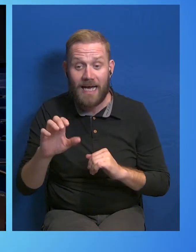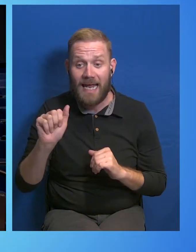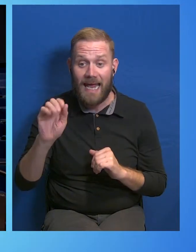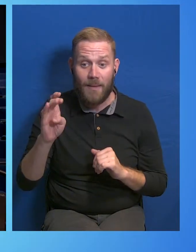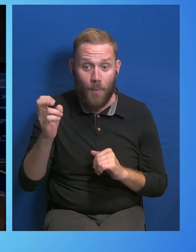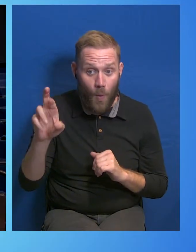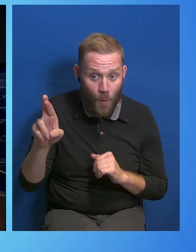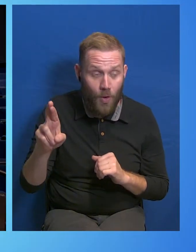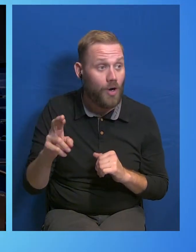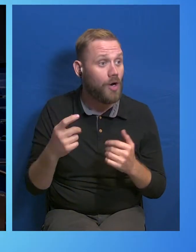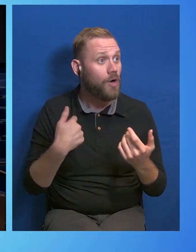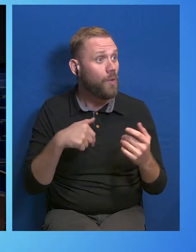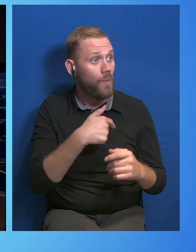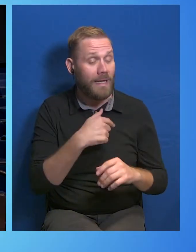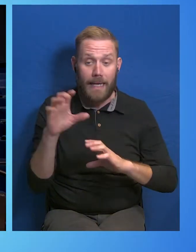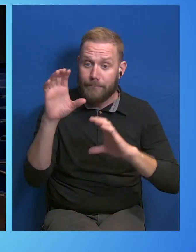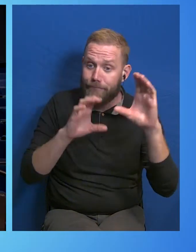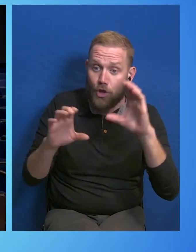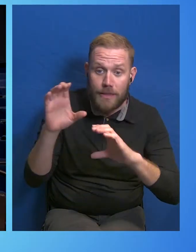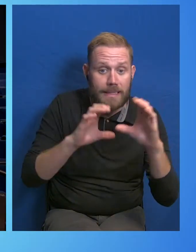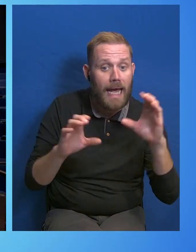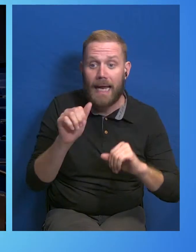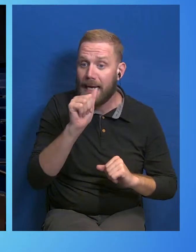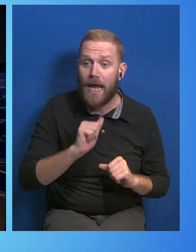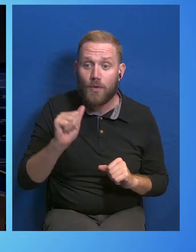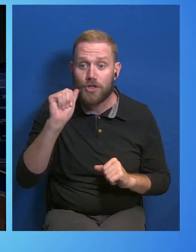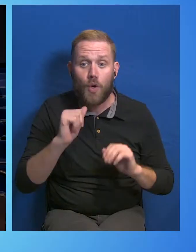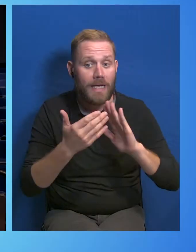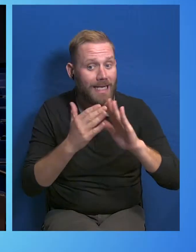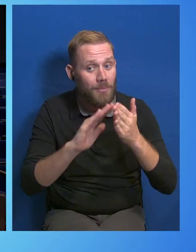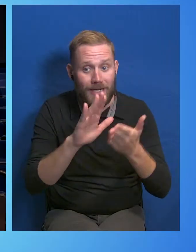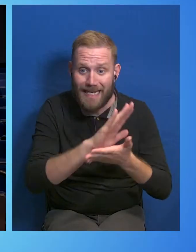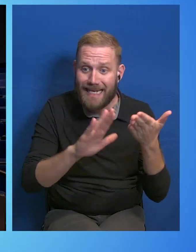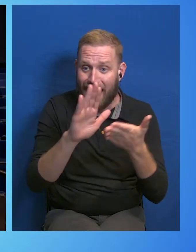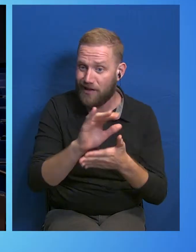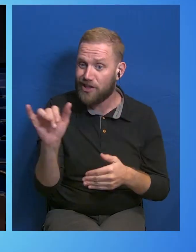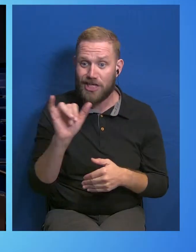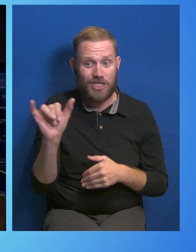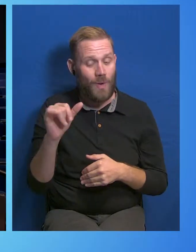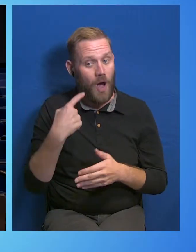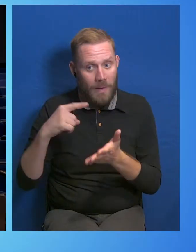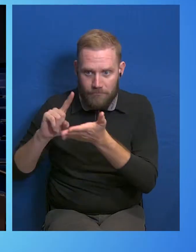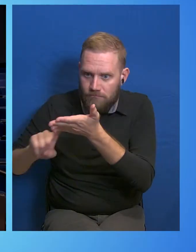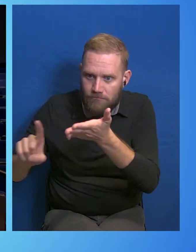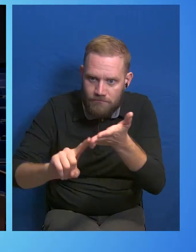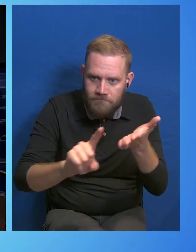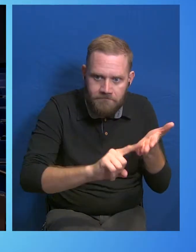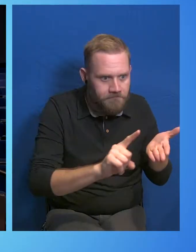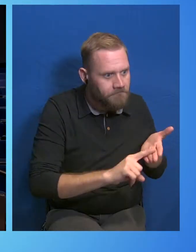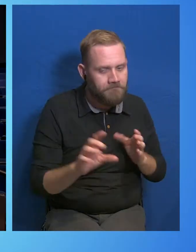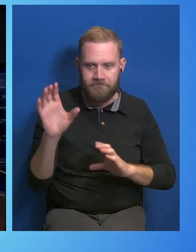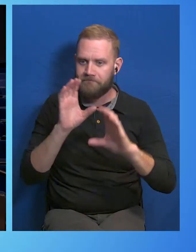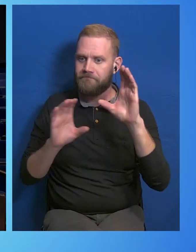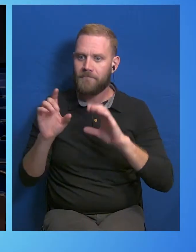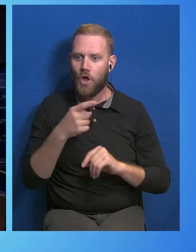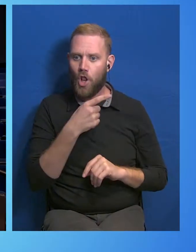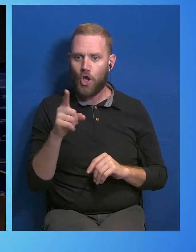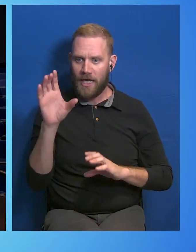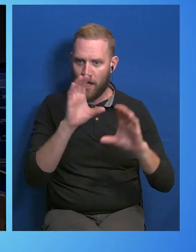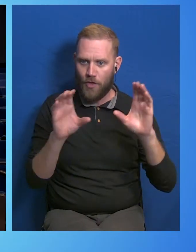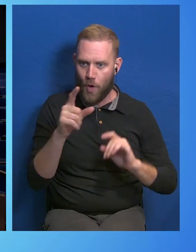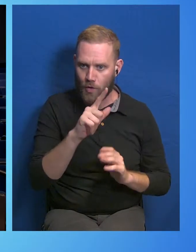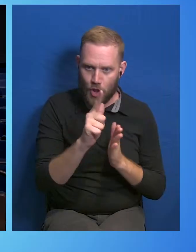ABOR. We looked at Arizona community colleges as well. And in looking at those statutes,